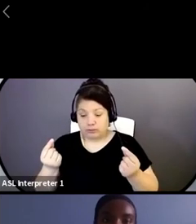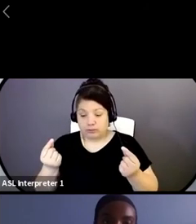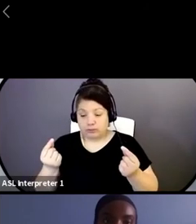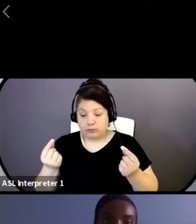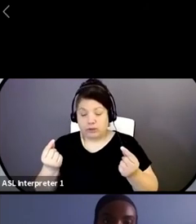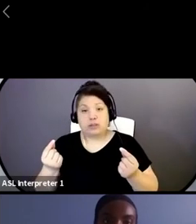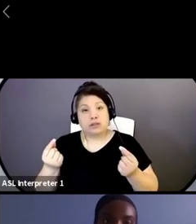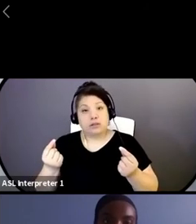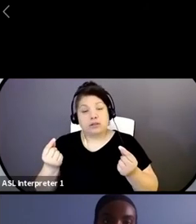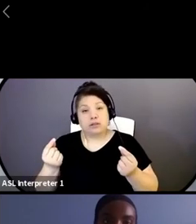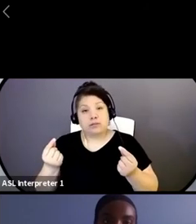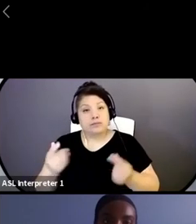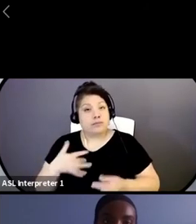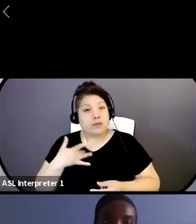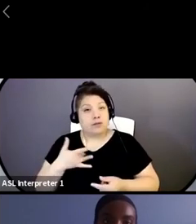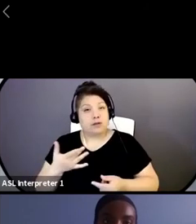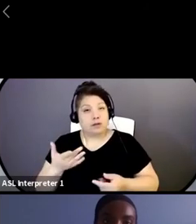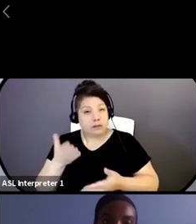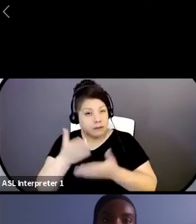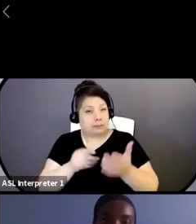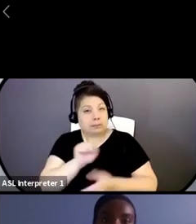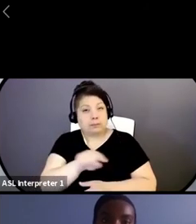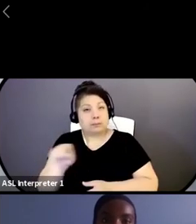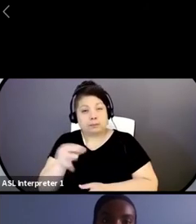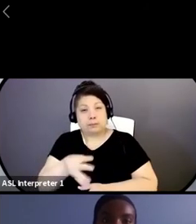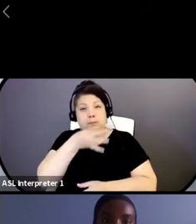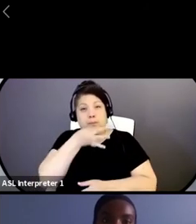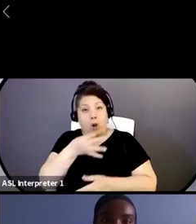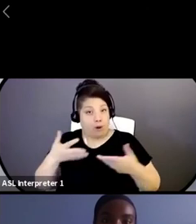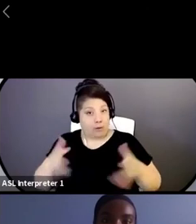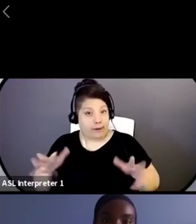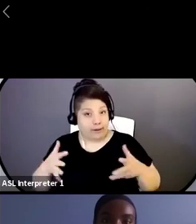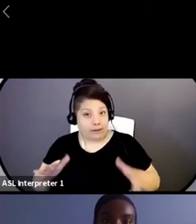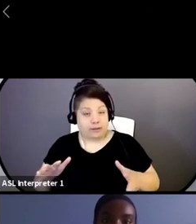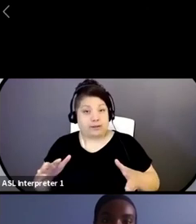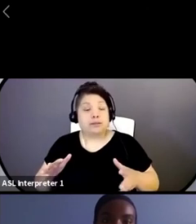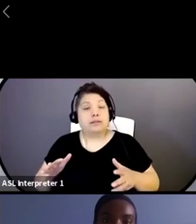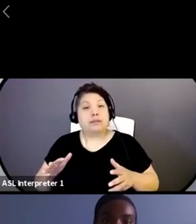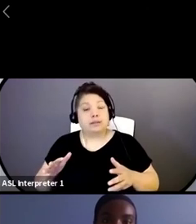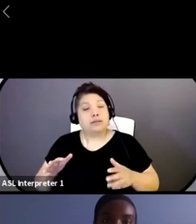So I think people are already doing things. I think that we can